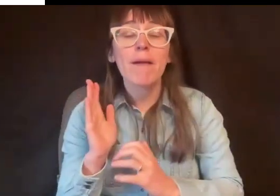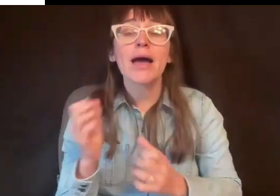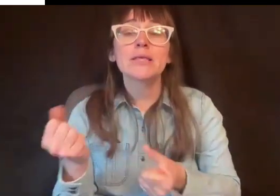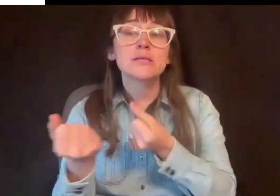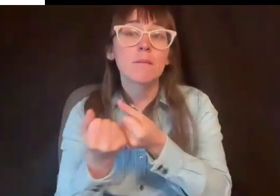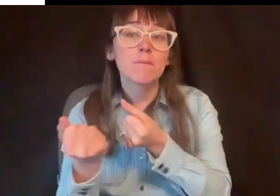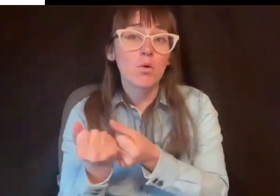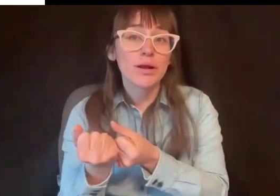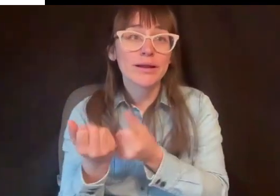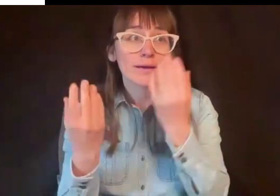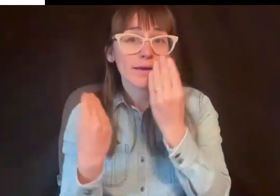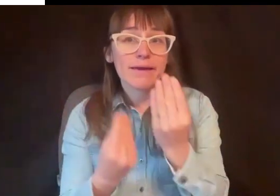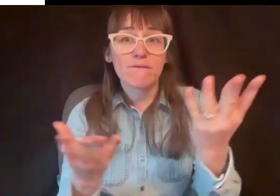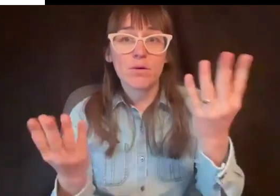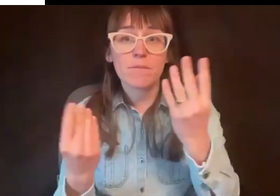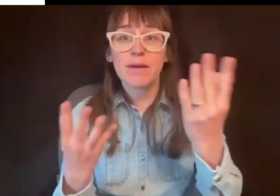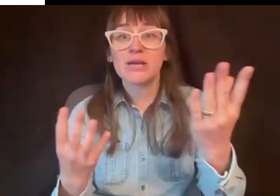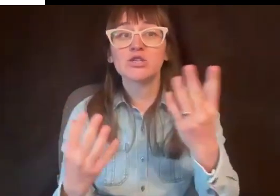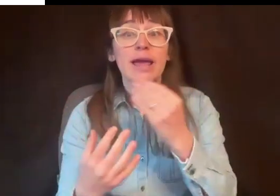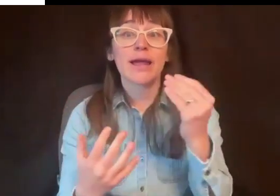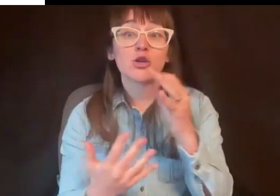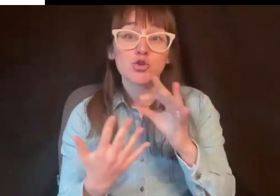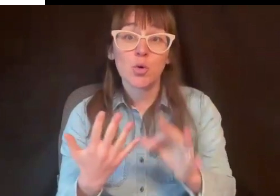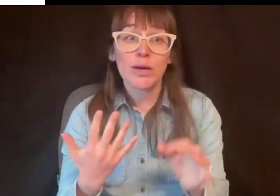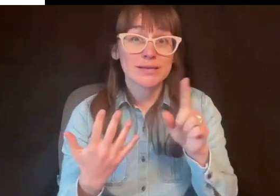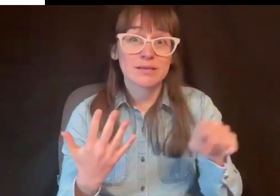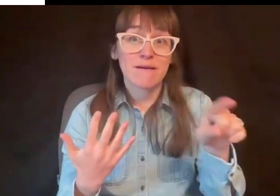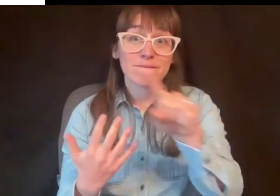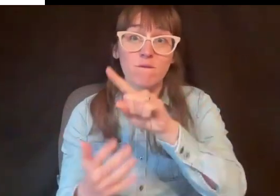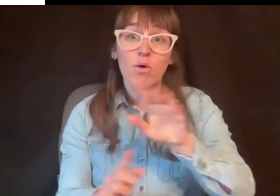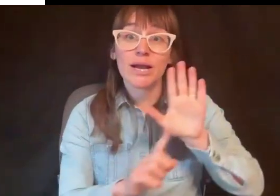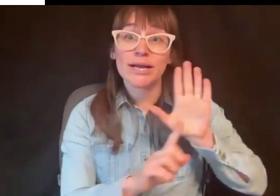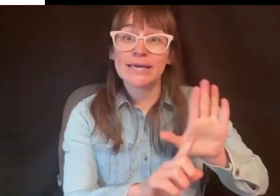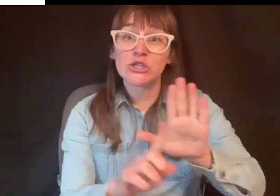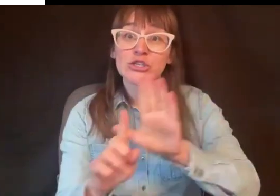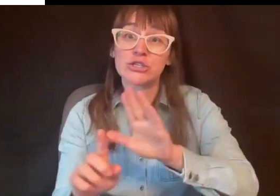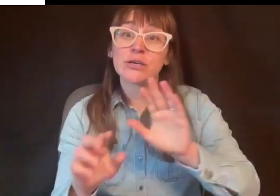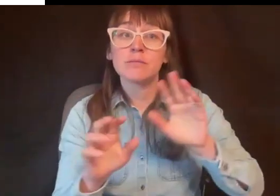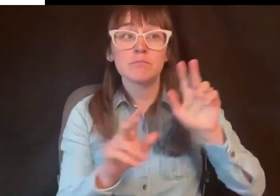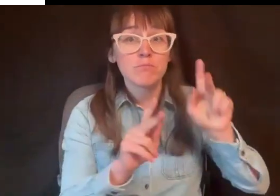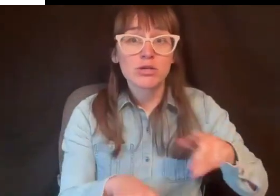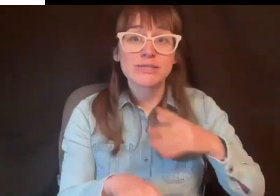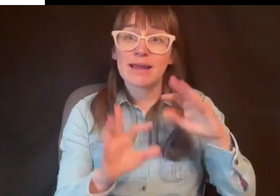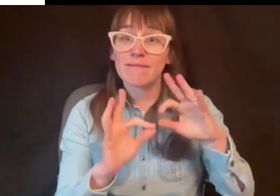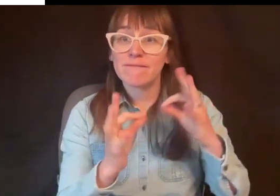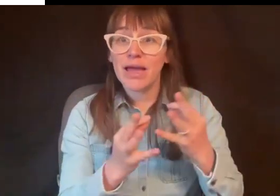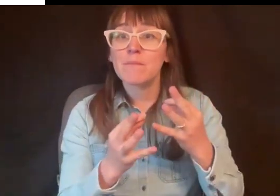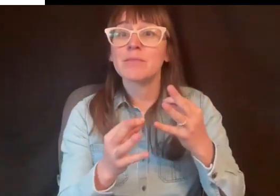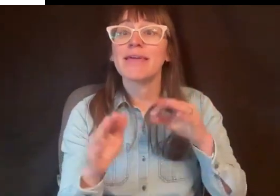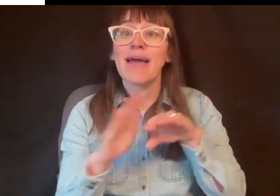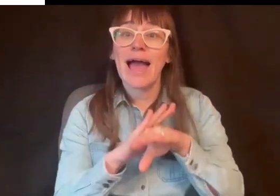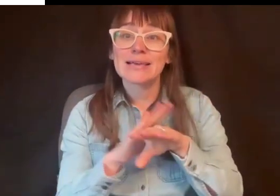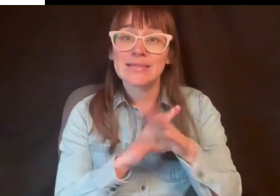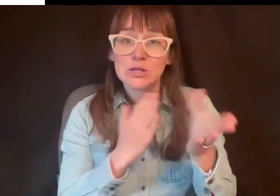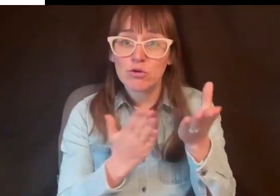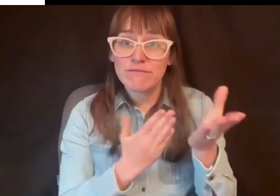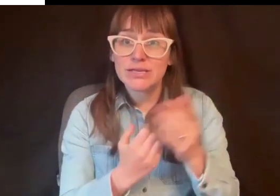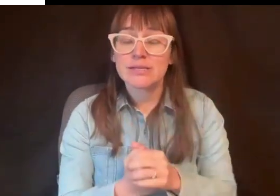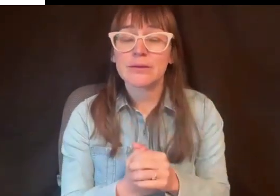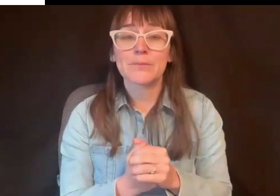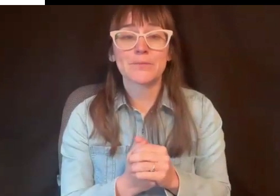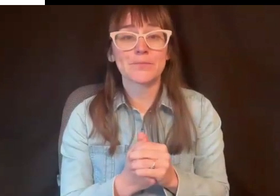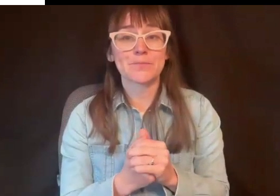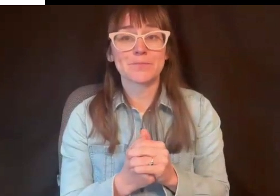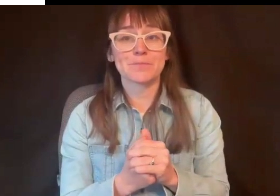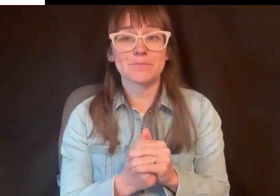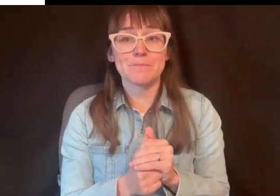provide information and choice among persons and families receiving services. Next slide.